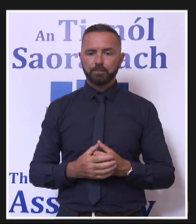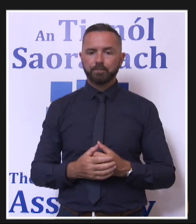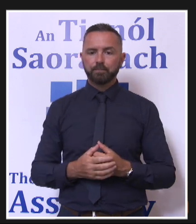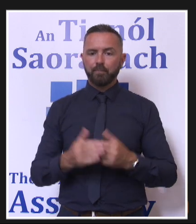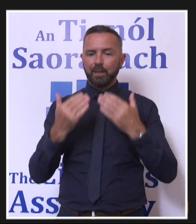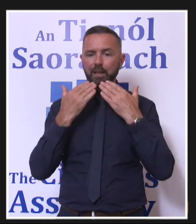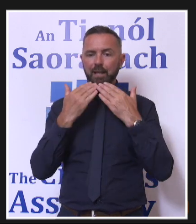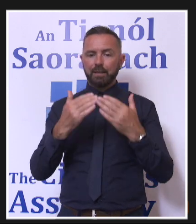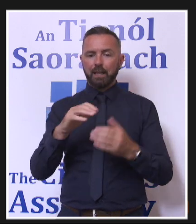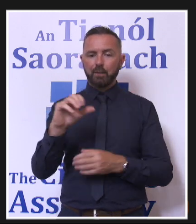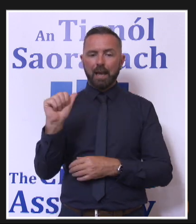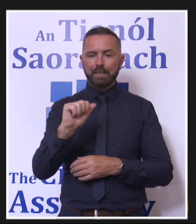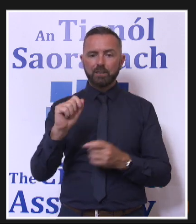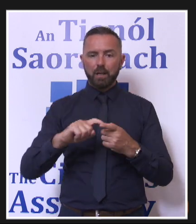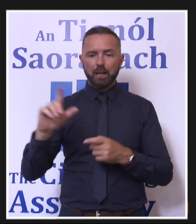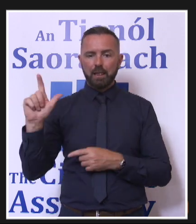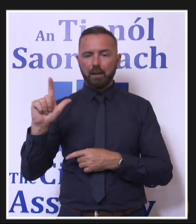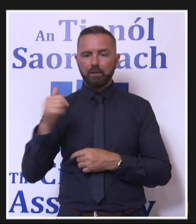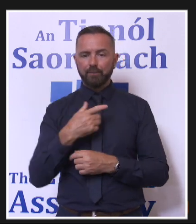Thank you, Anouch and Larry, for those contributions.